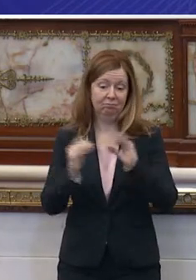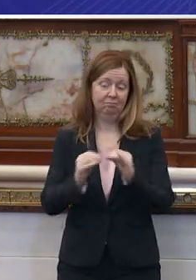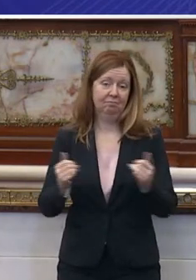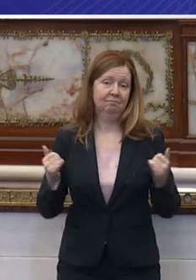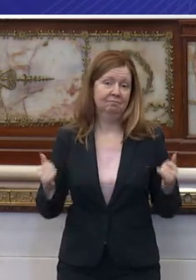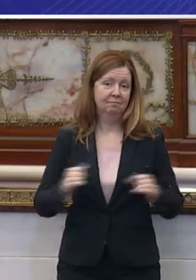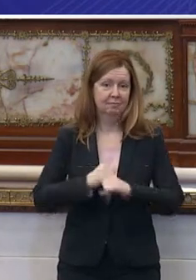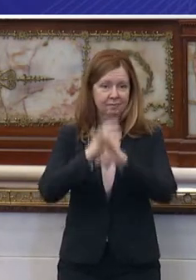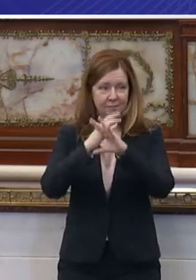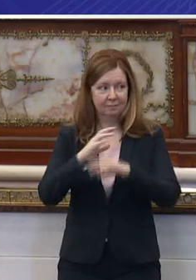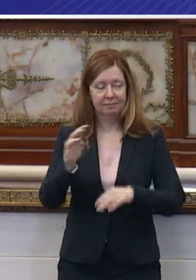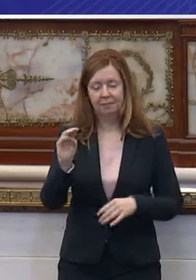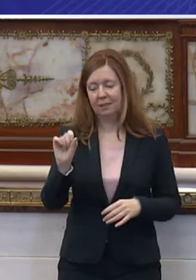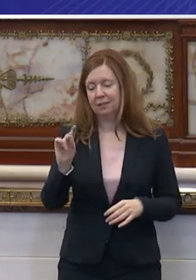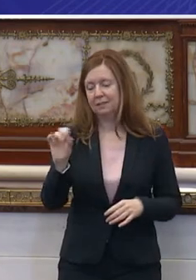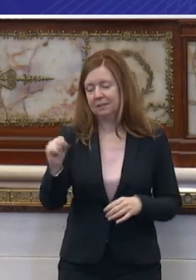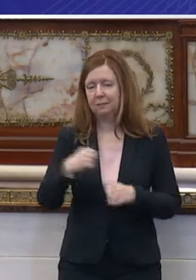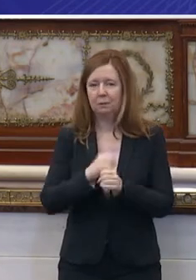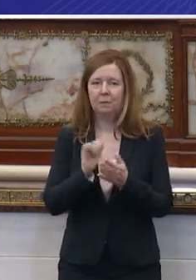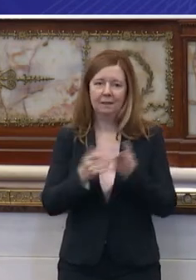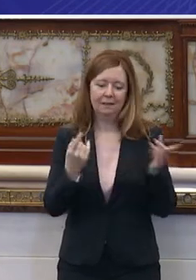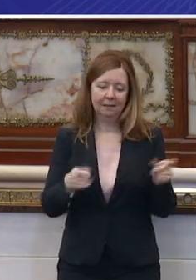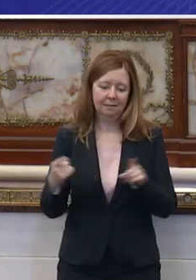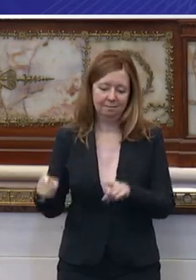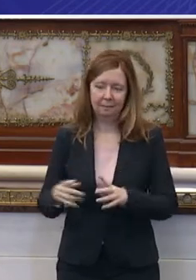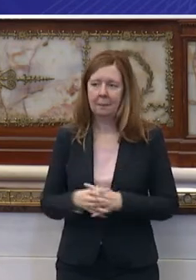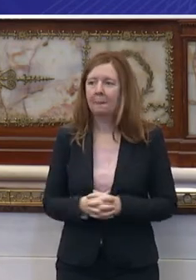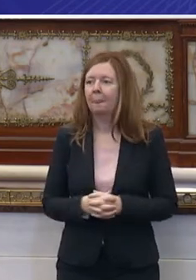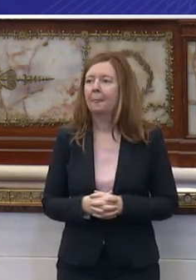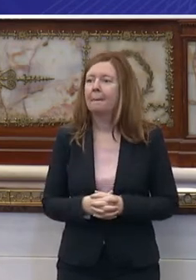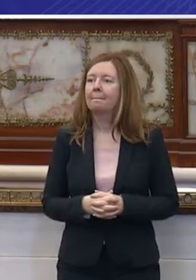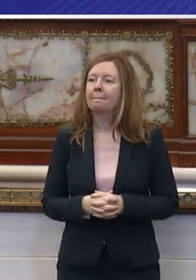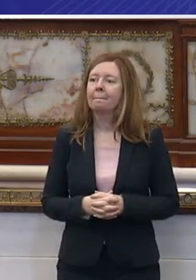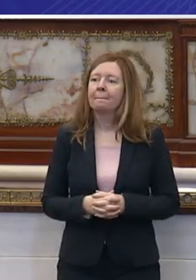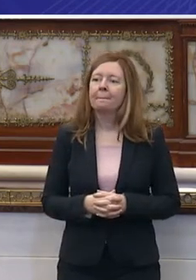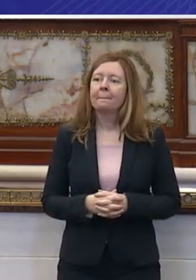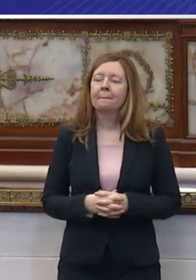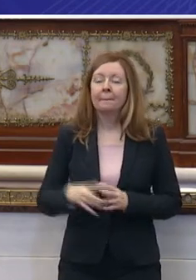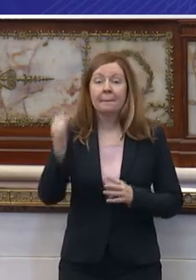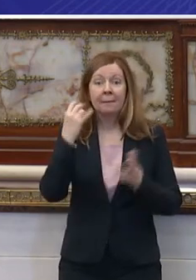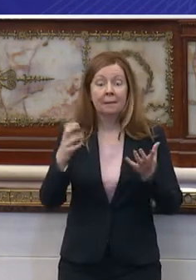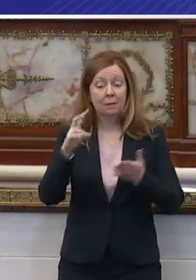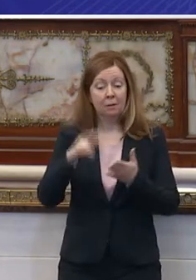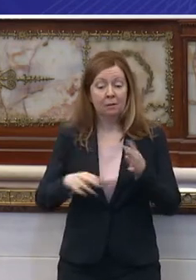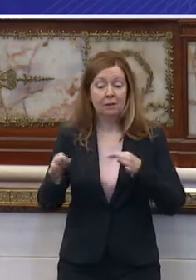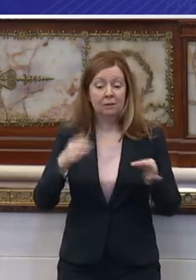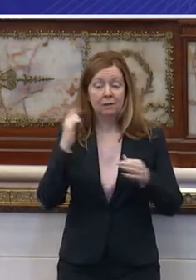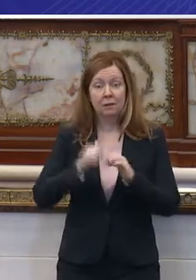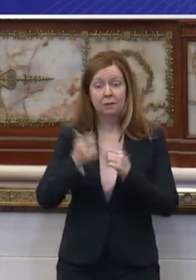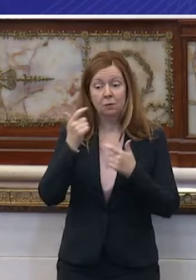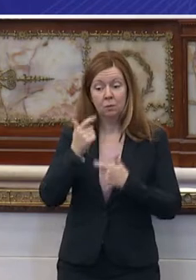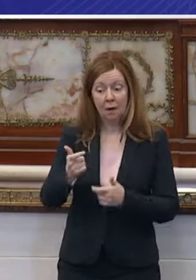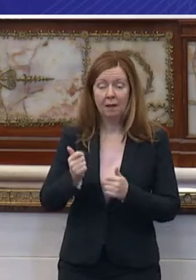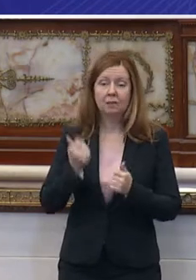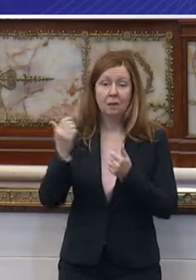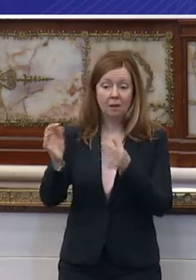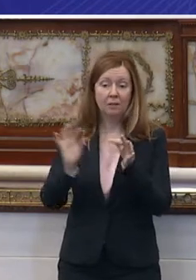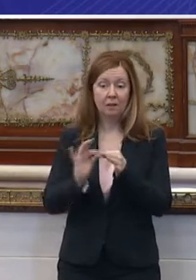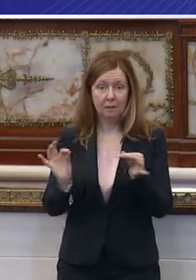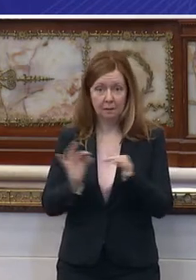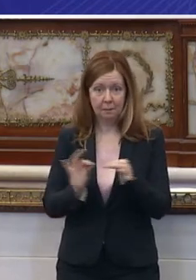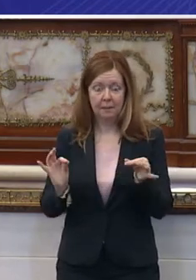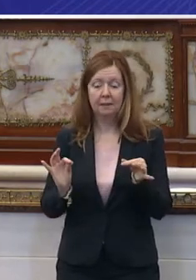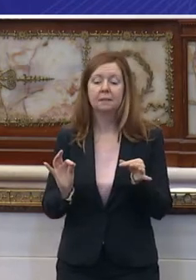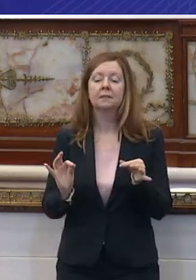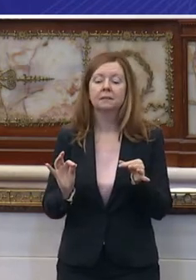We are using Microsoft Teams to make these remote hearings possible. Instructions for how the public may view and offer public